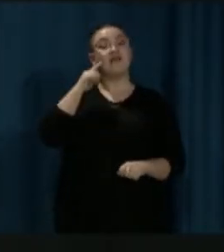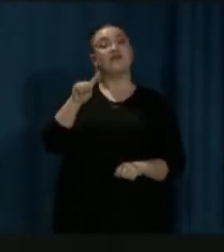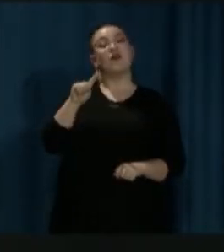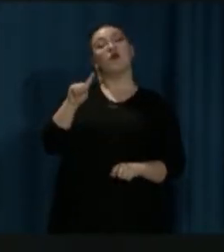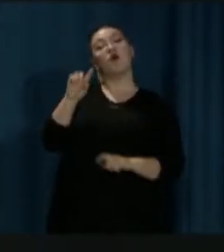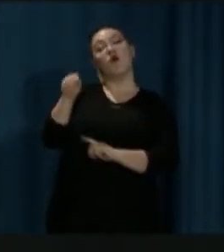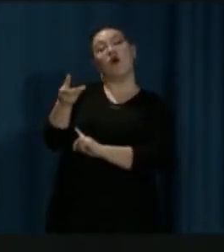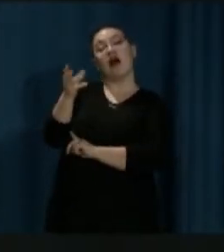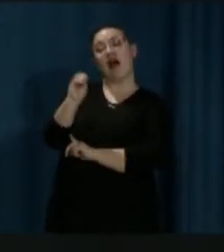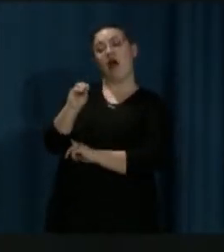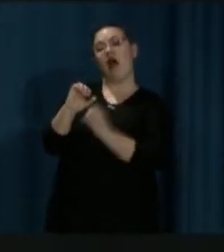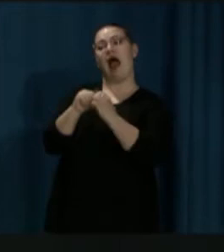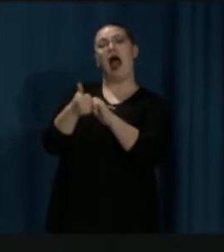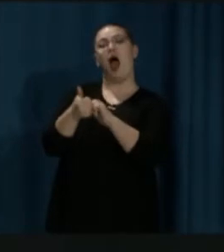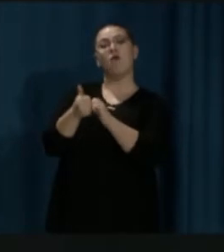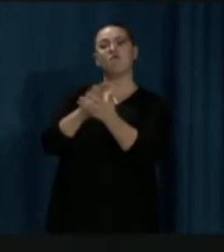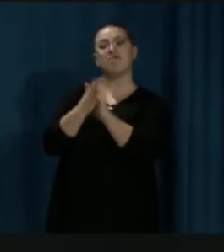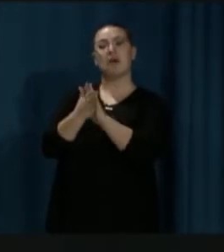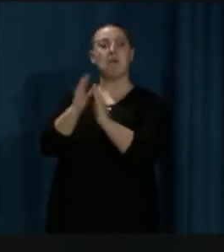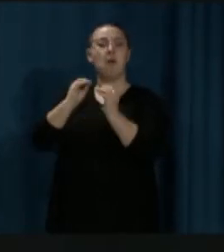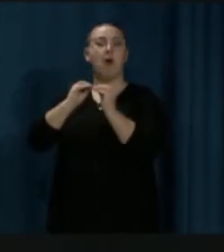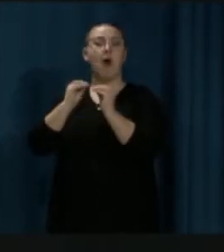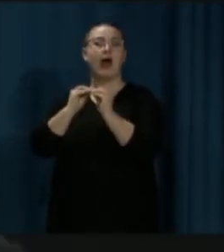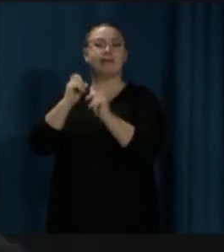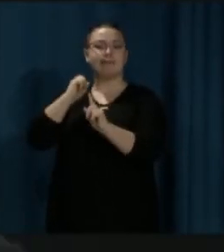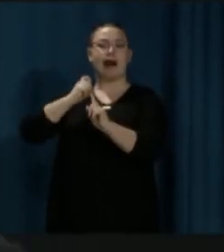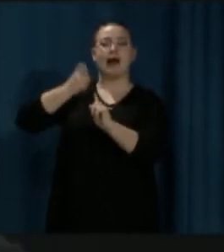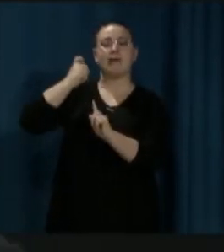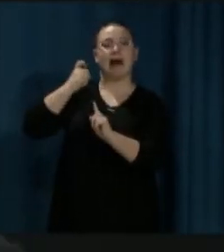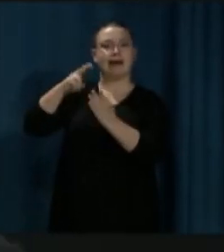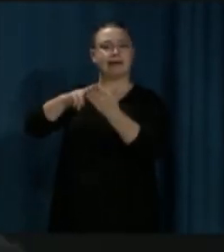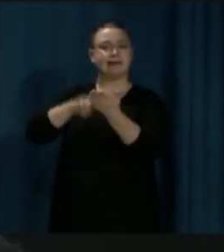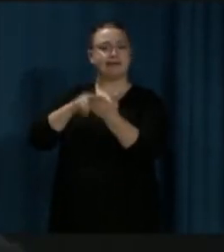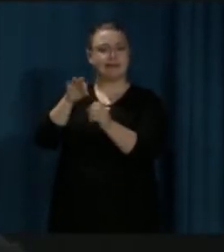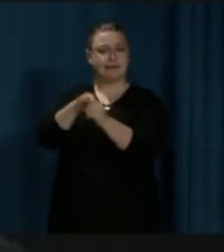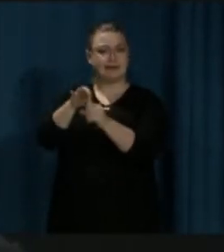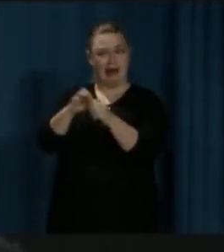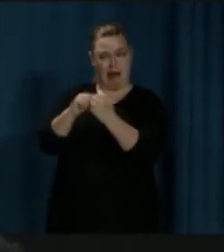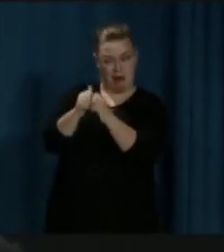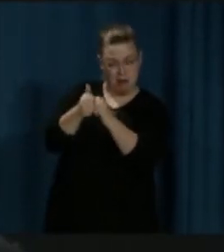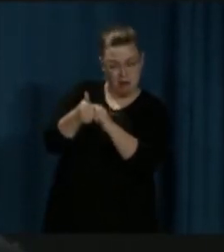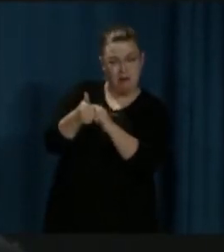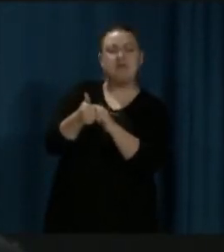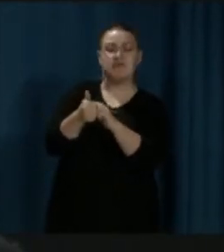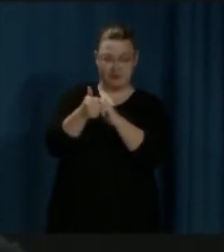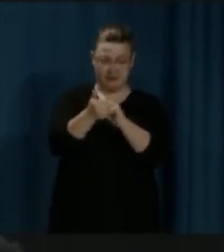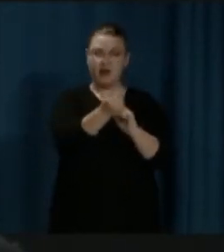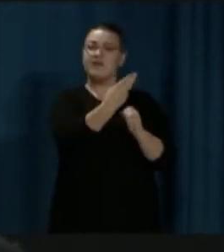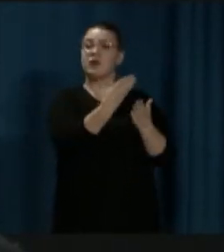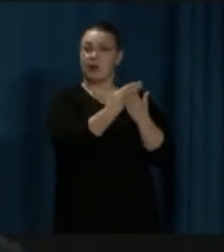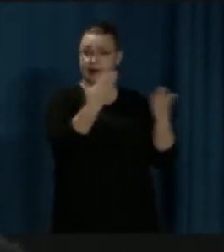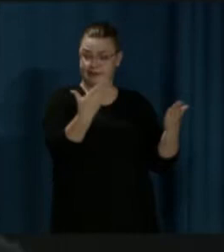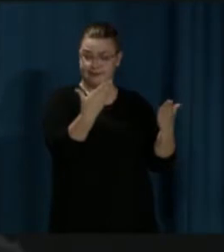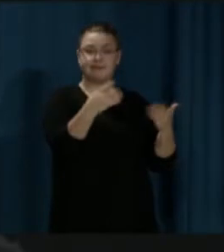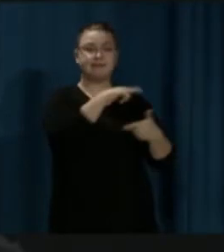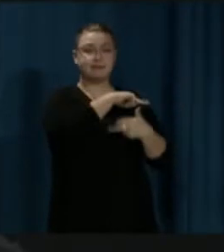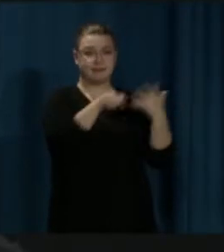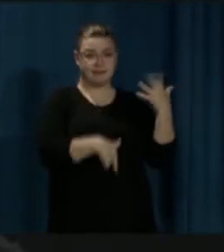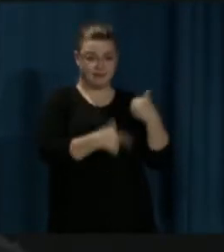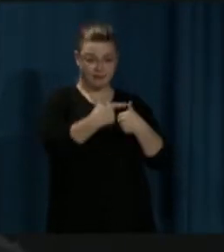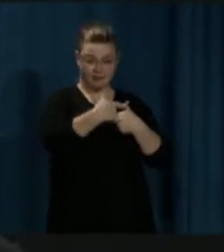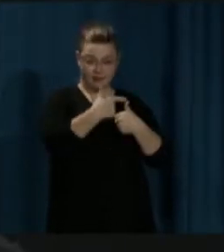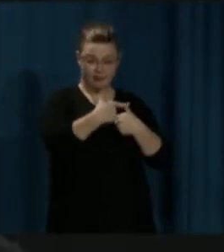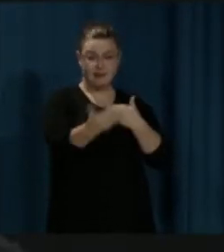become a more automated state? Do you know? So there are a couple of different ways that can happen. The easiest way would